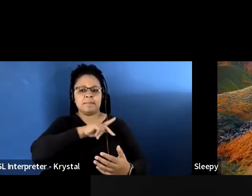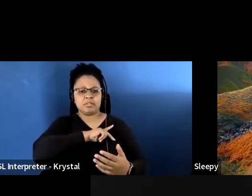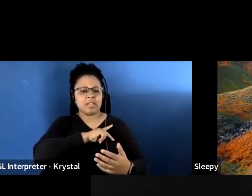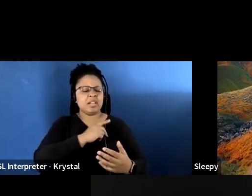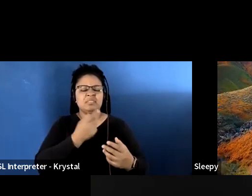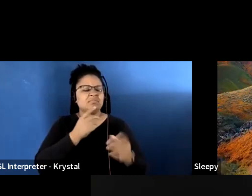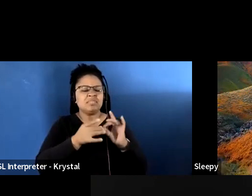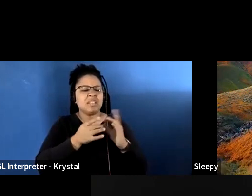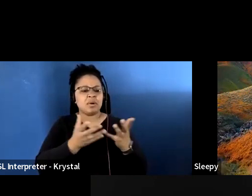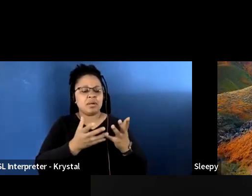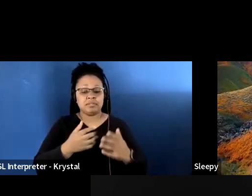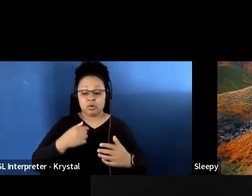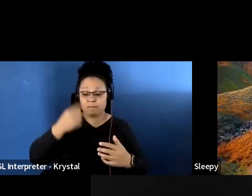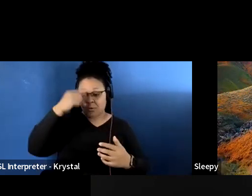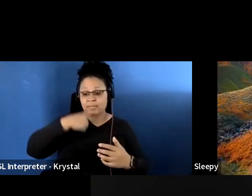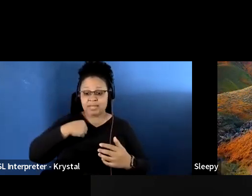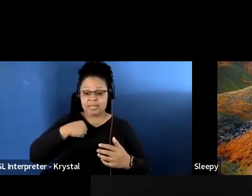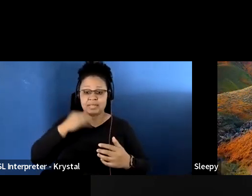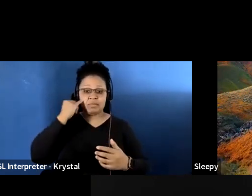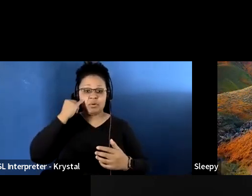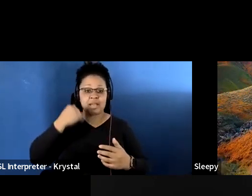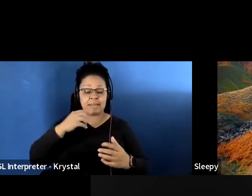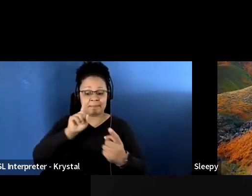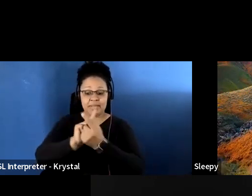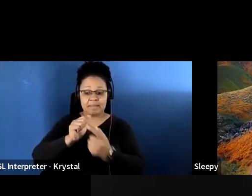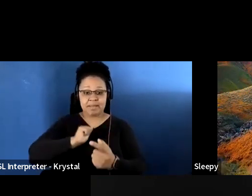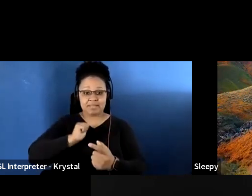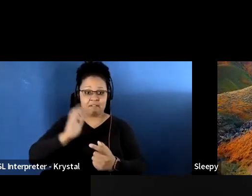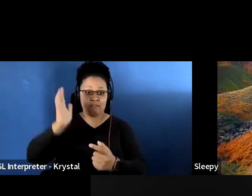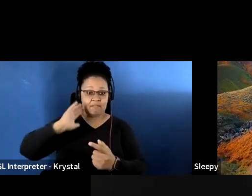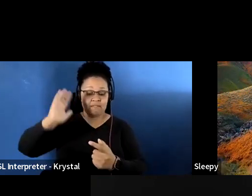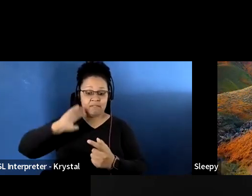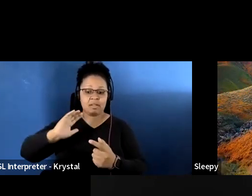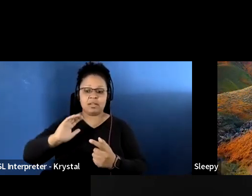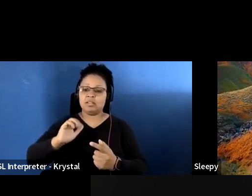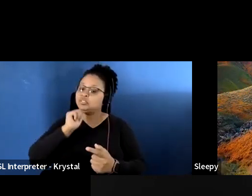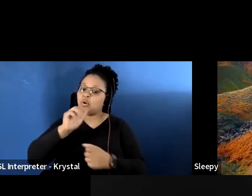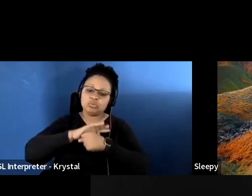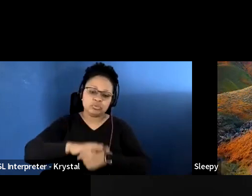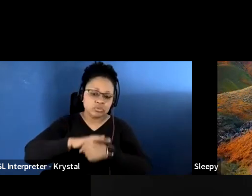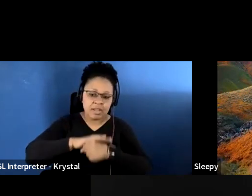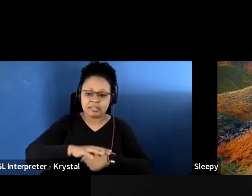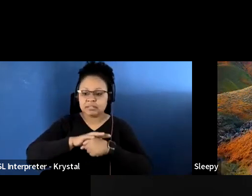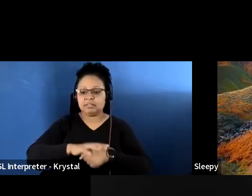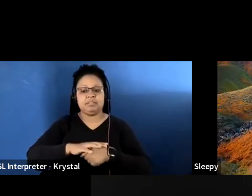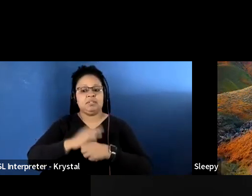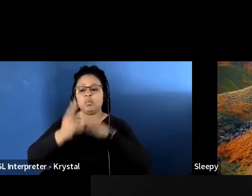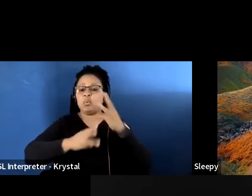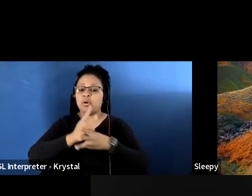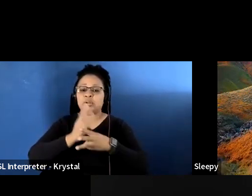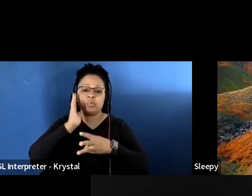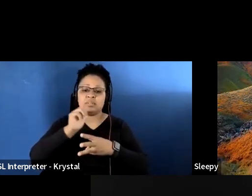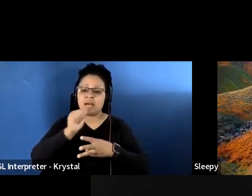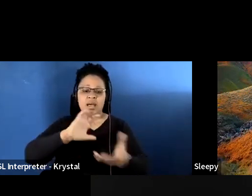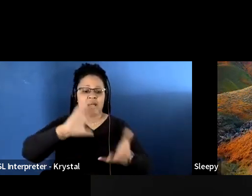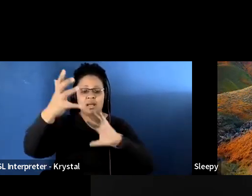stress as much about things. The world is not going to come crashing down if I decide to take care of myself for once, instead